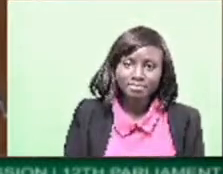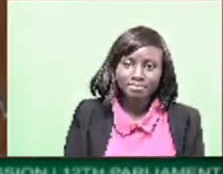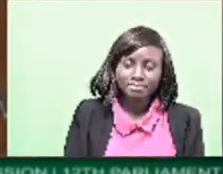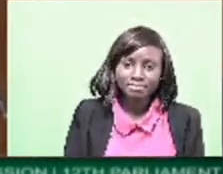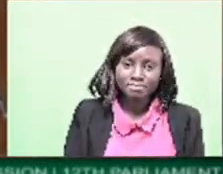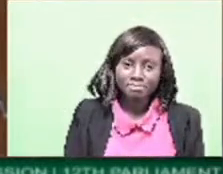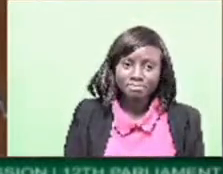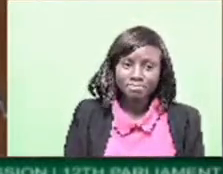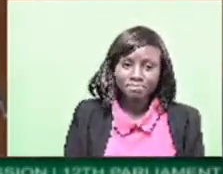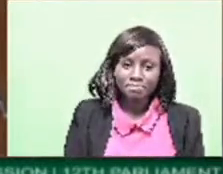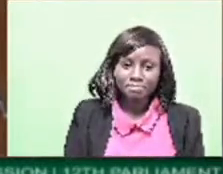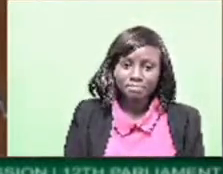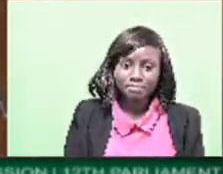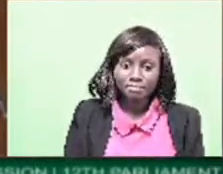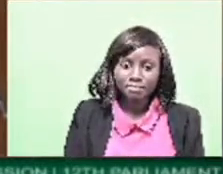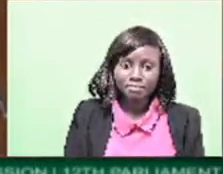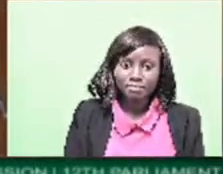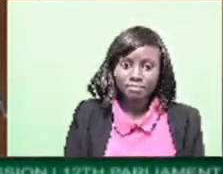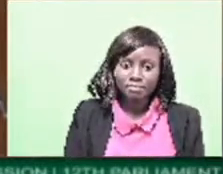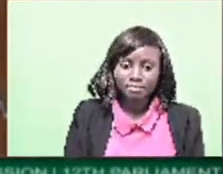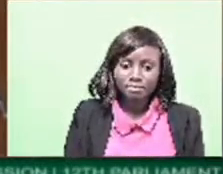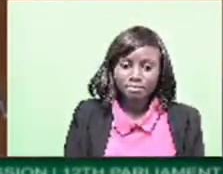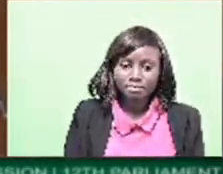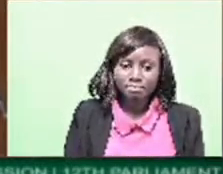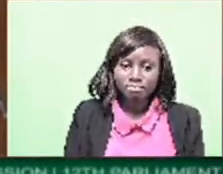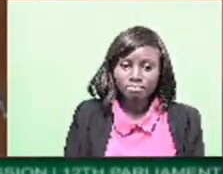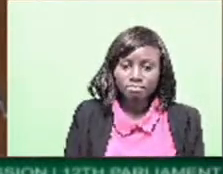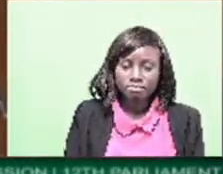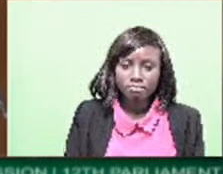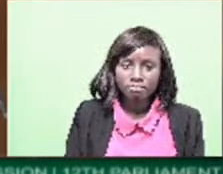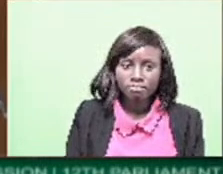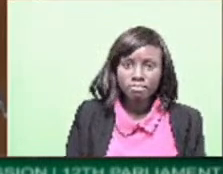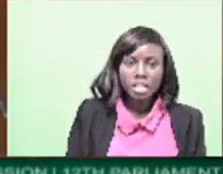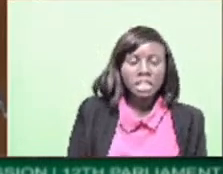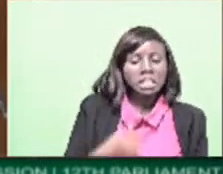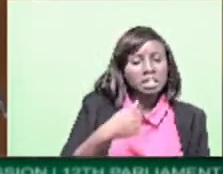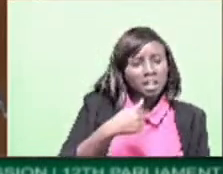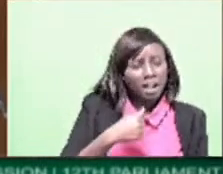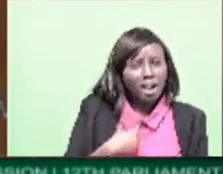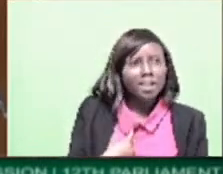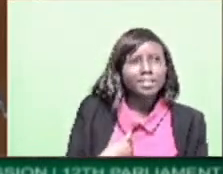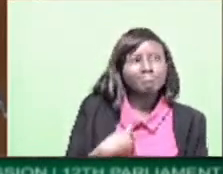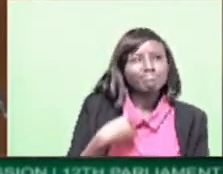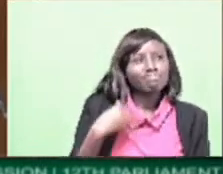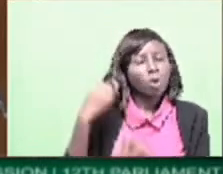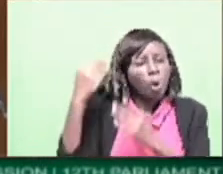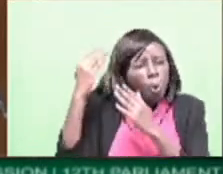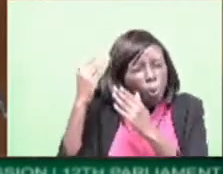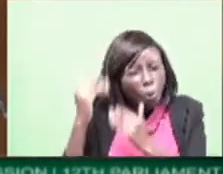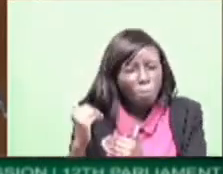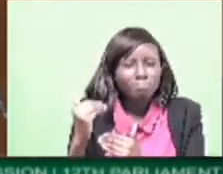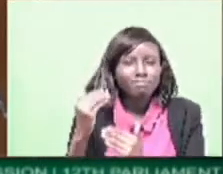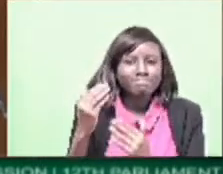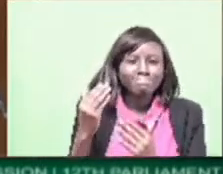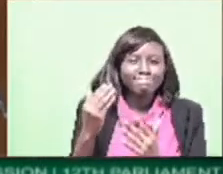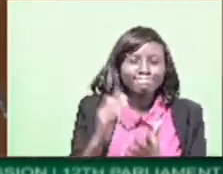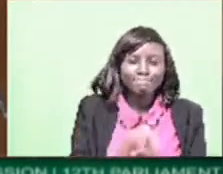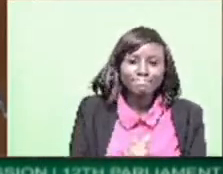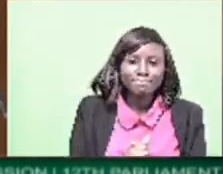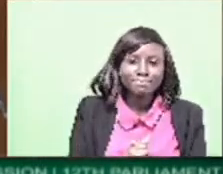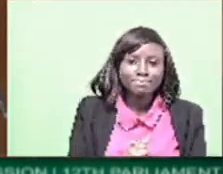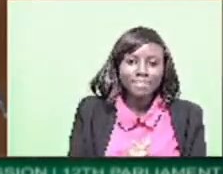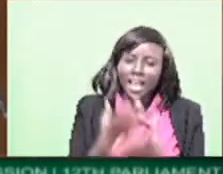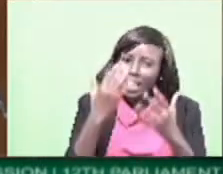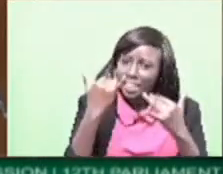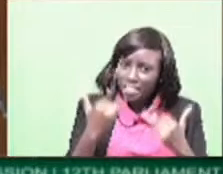have to start by saying that I had hoped that this term in Parliament would be somewhat